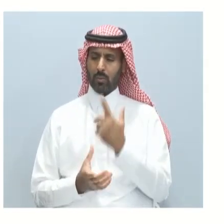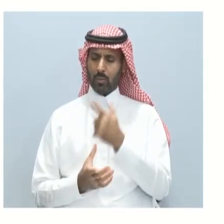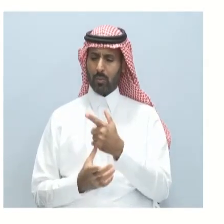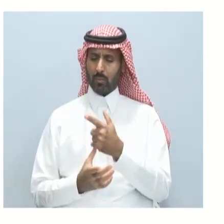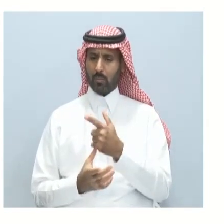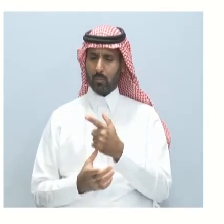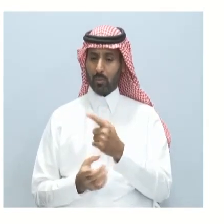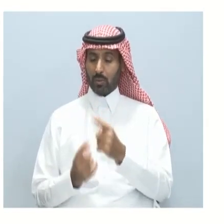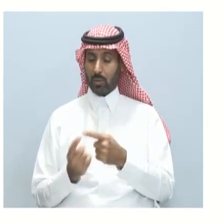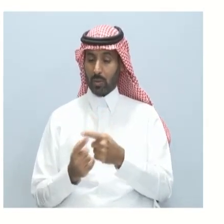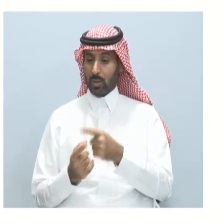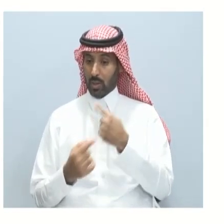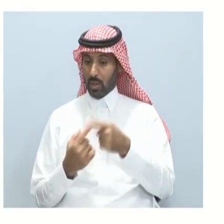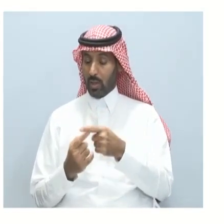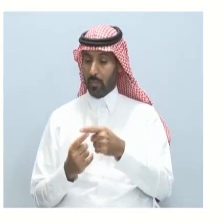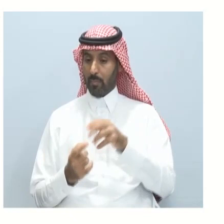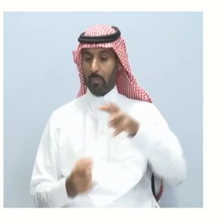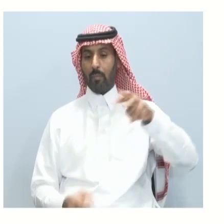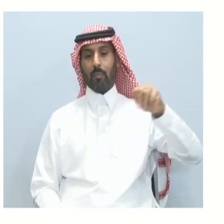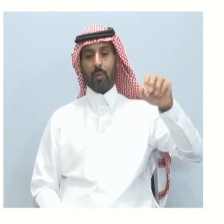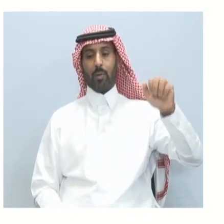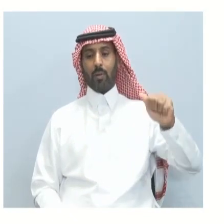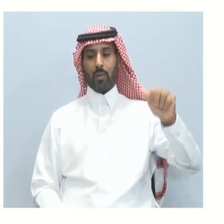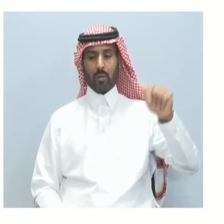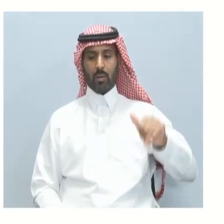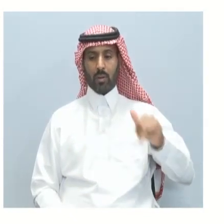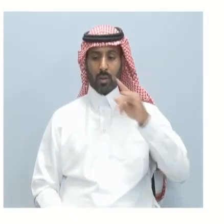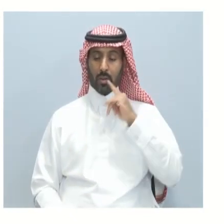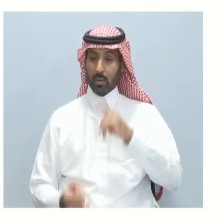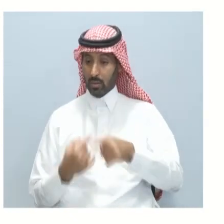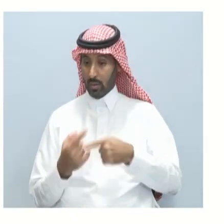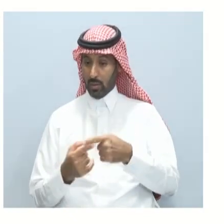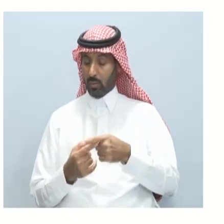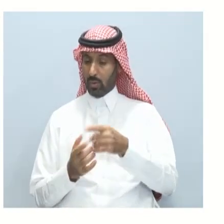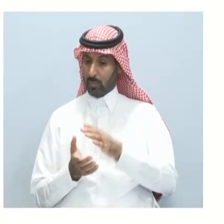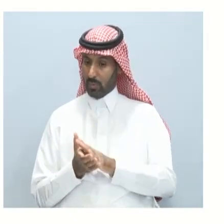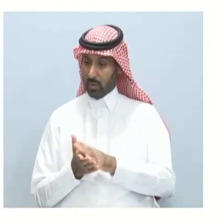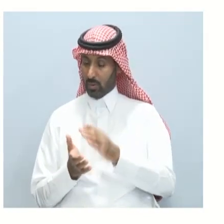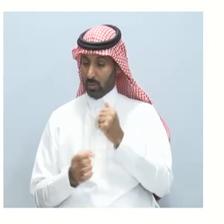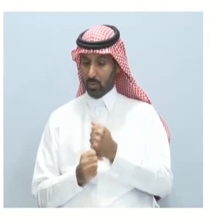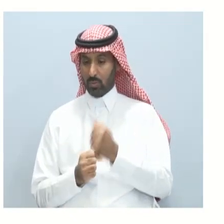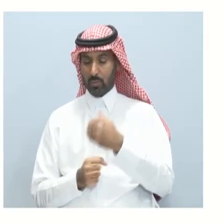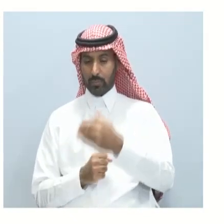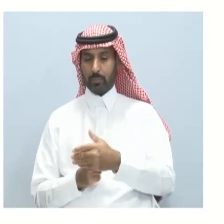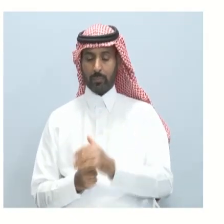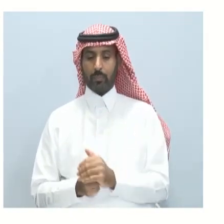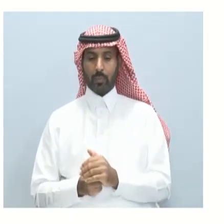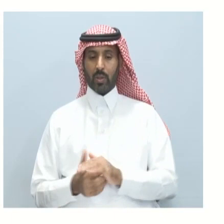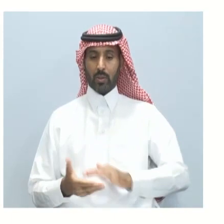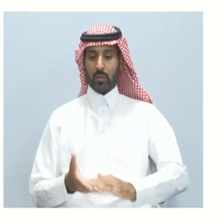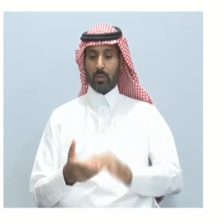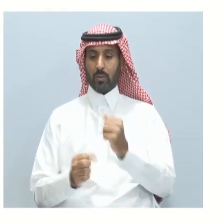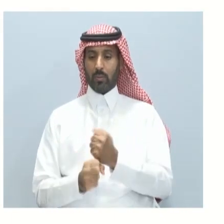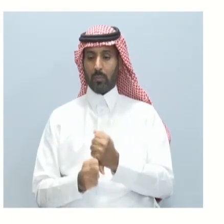May always encourages me to do new things. She is always telling me about workshops and activities I can try